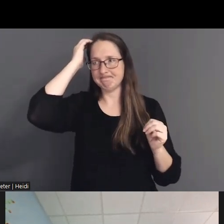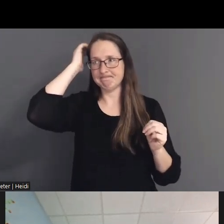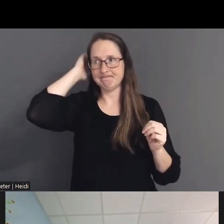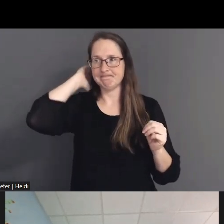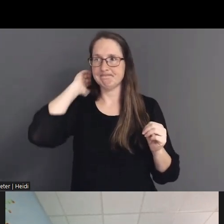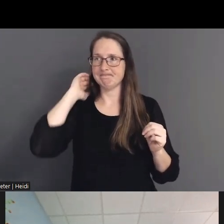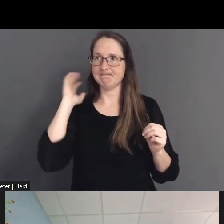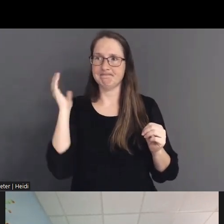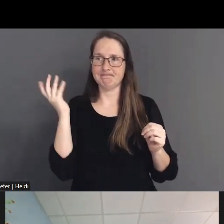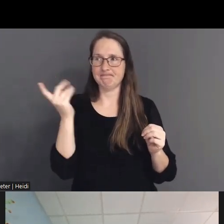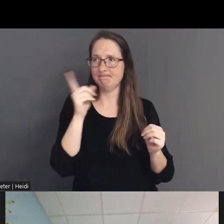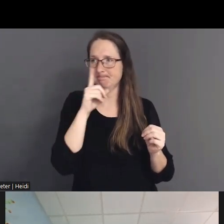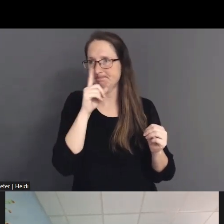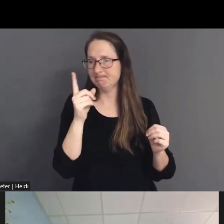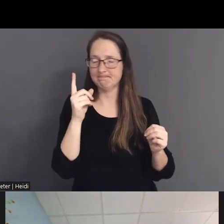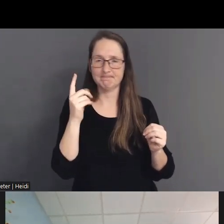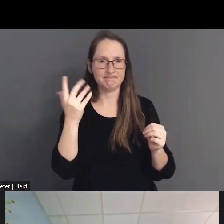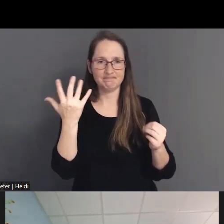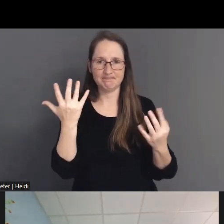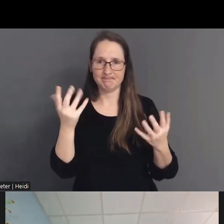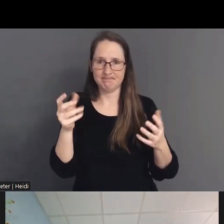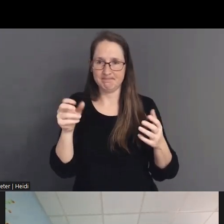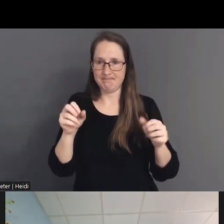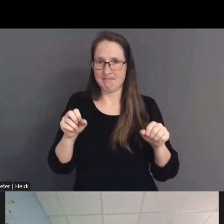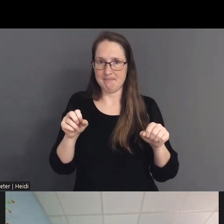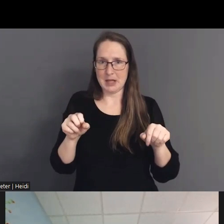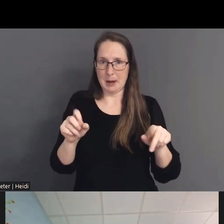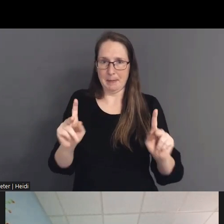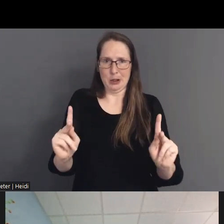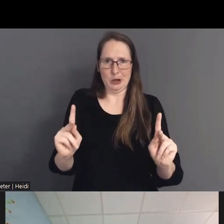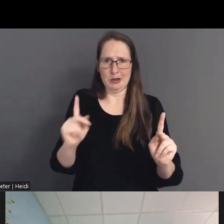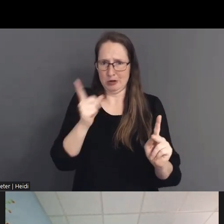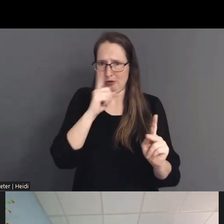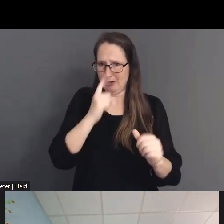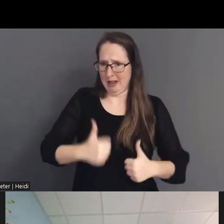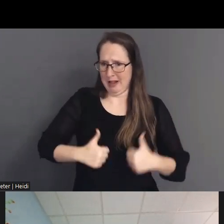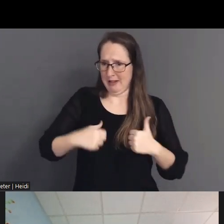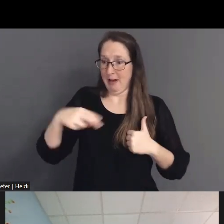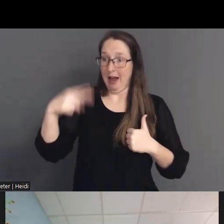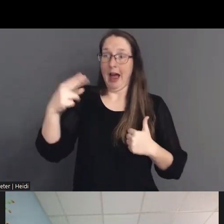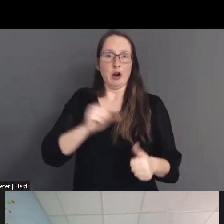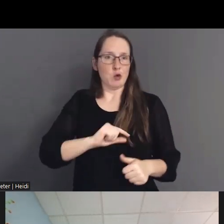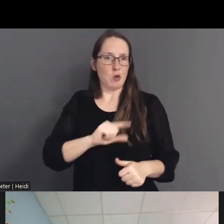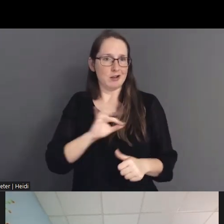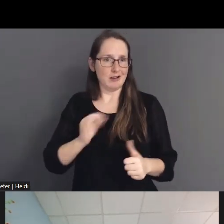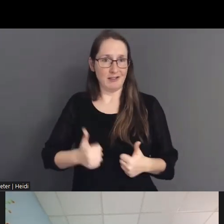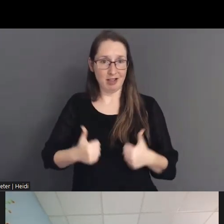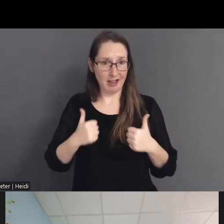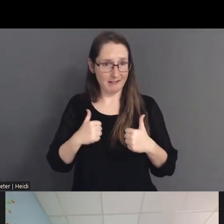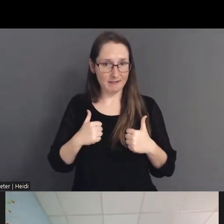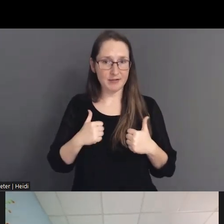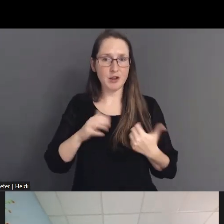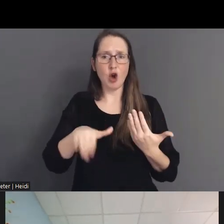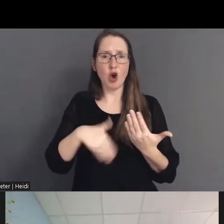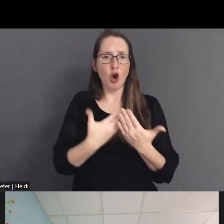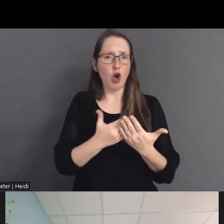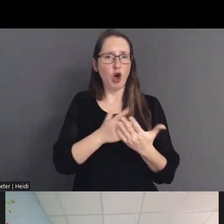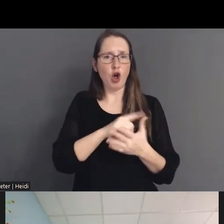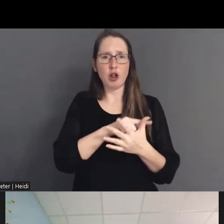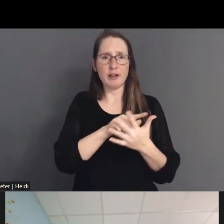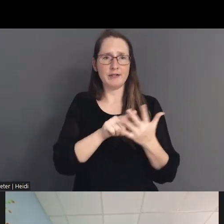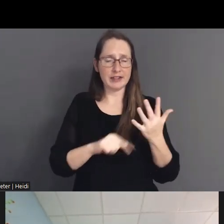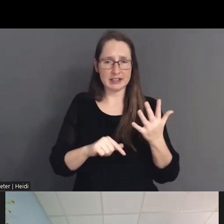just the opportunity to just live a higher quality of life. So all of these factors put